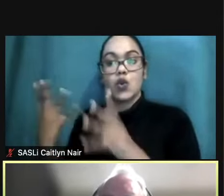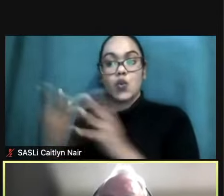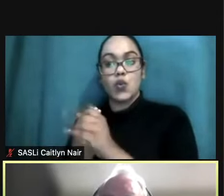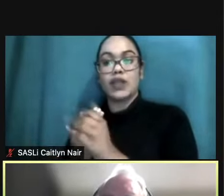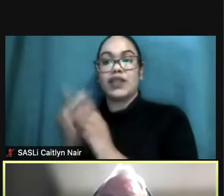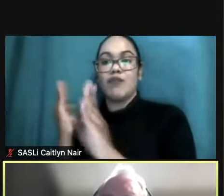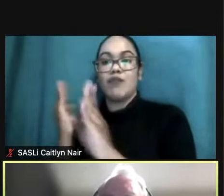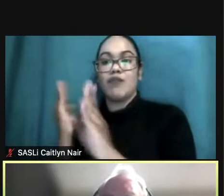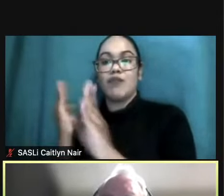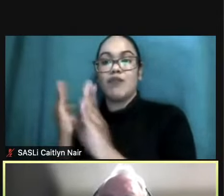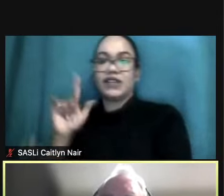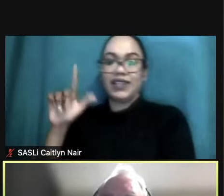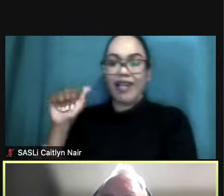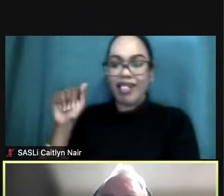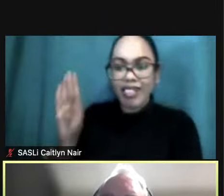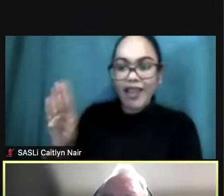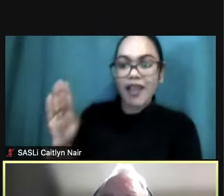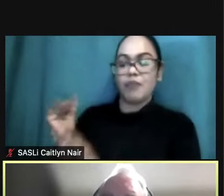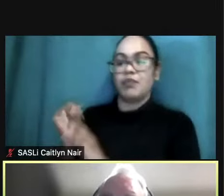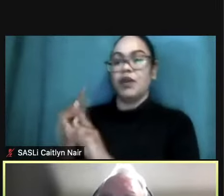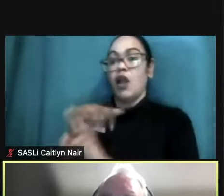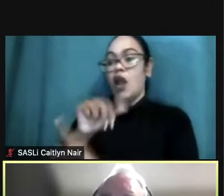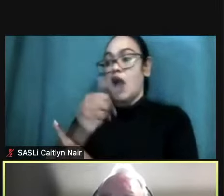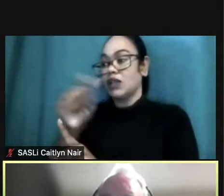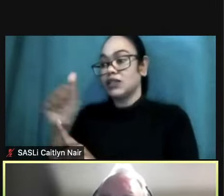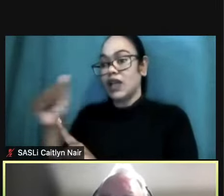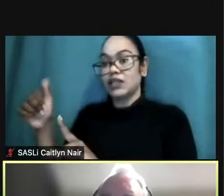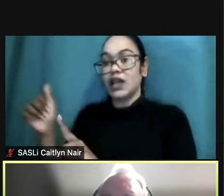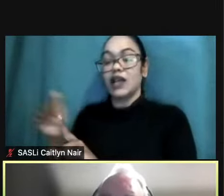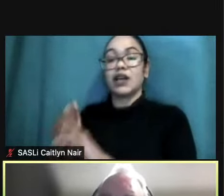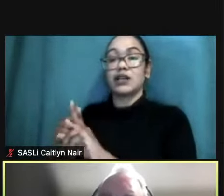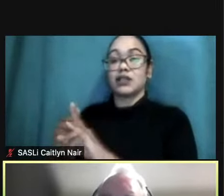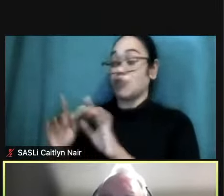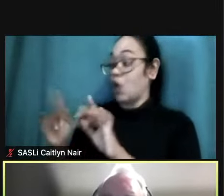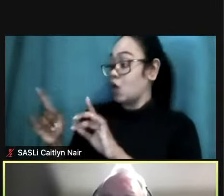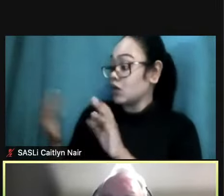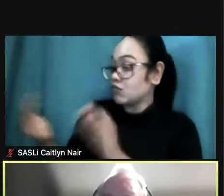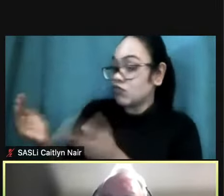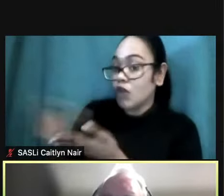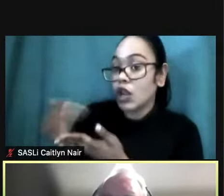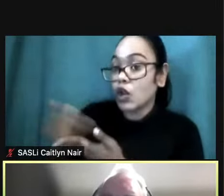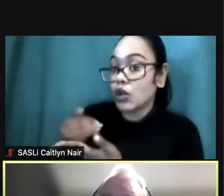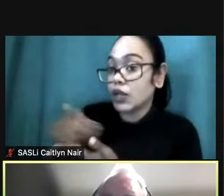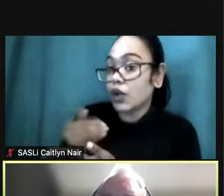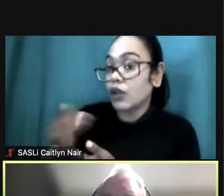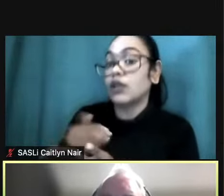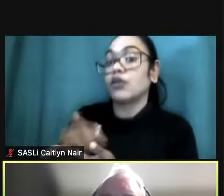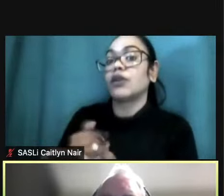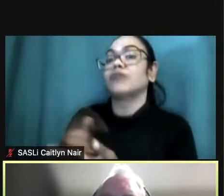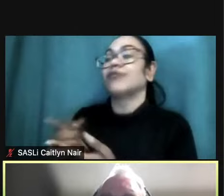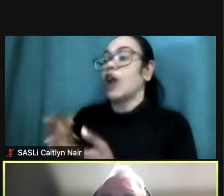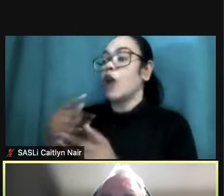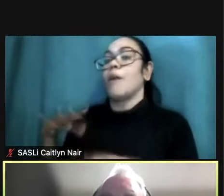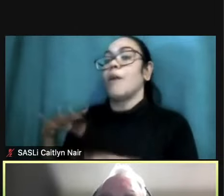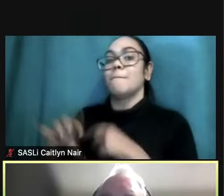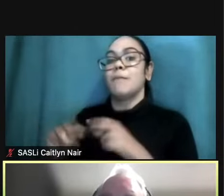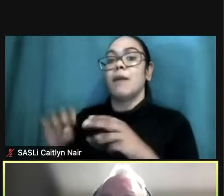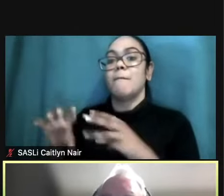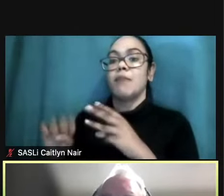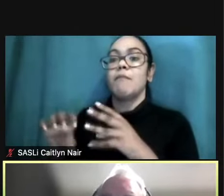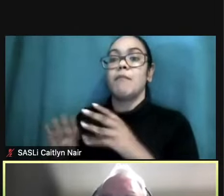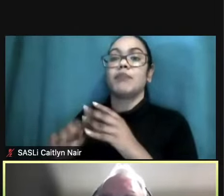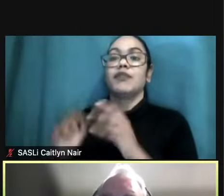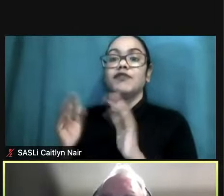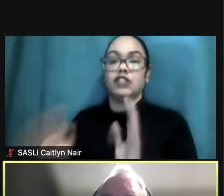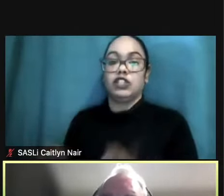laboratories, particularly Lancet, to get samples from the recent cases in Gauteng. But what we're going to